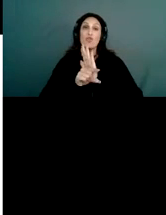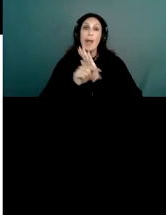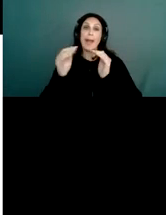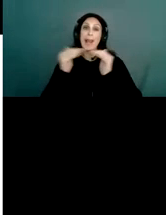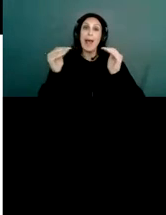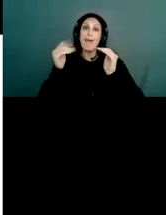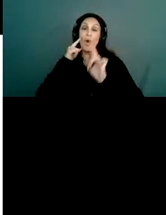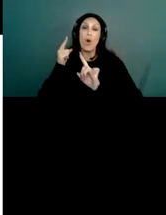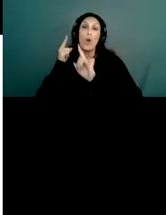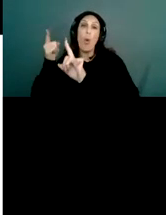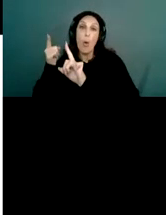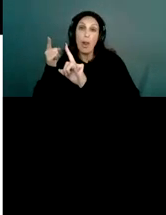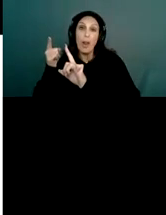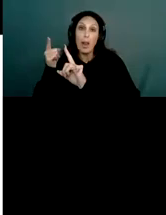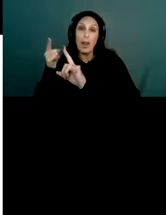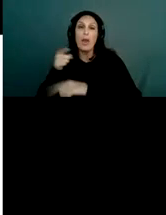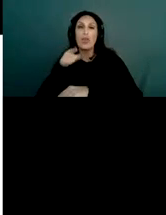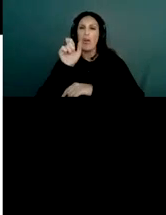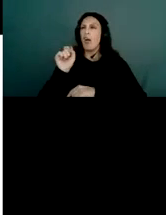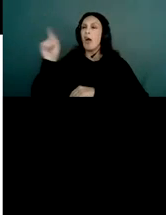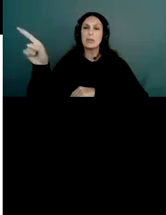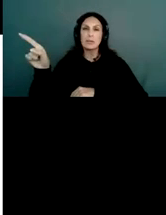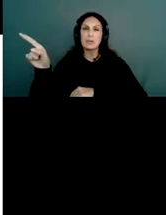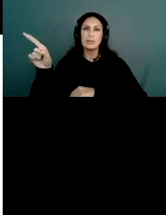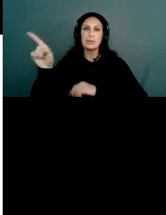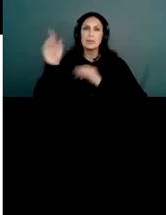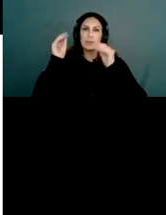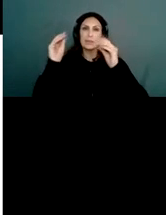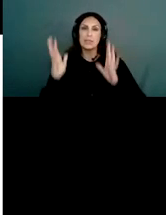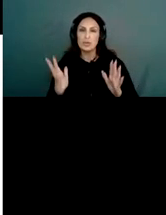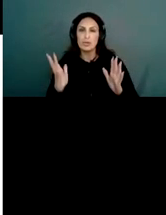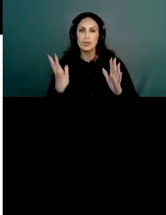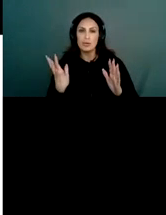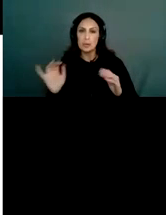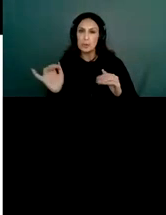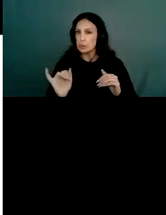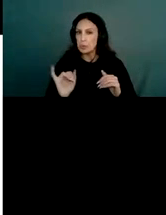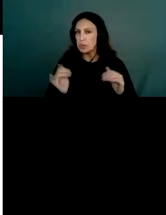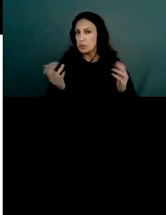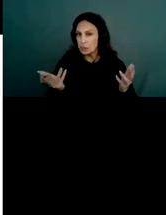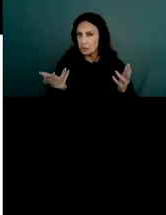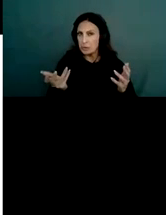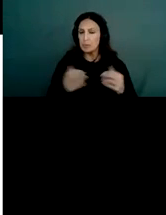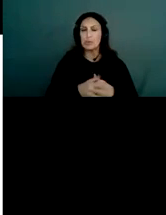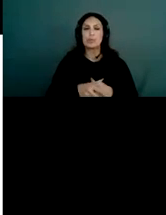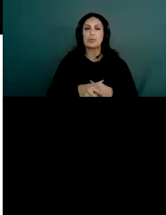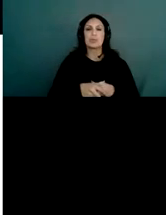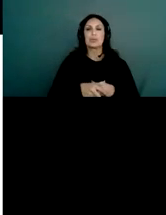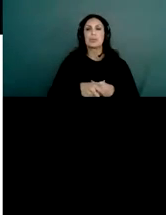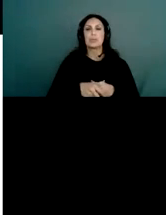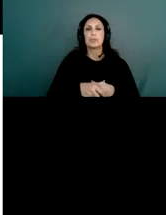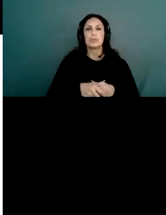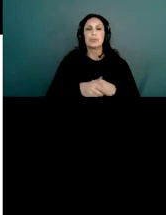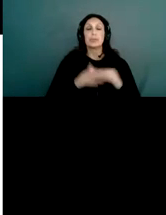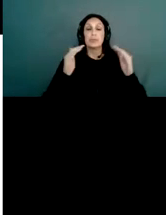how much you should engage in conversation with them and or further the communication with the teacher. And